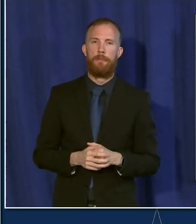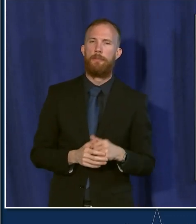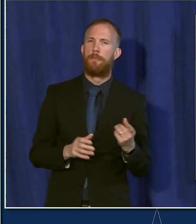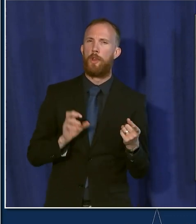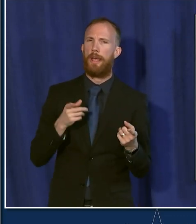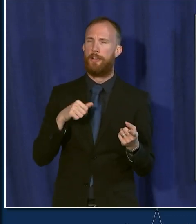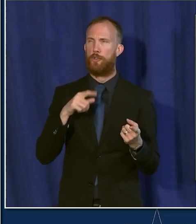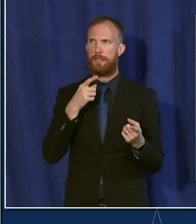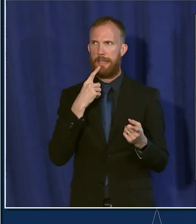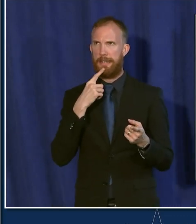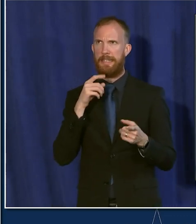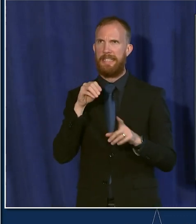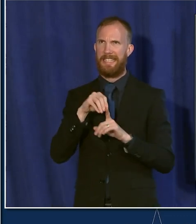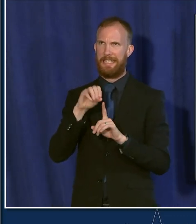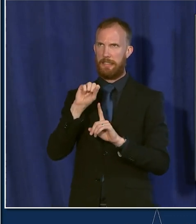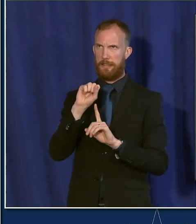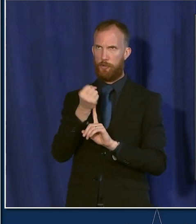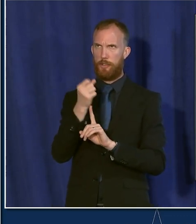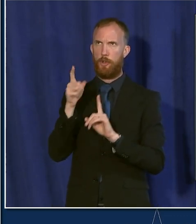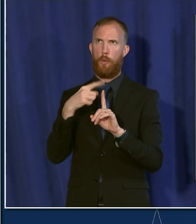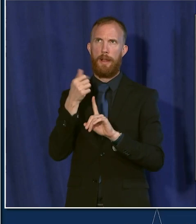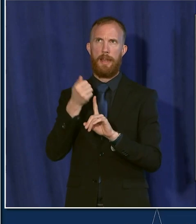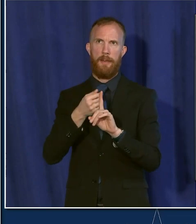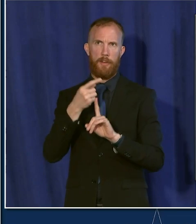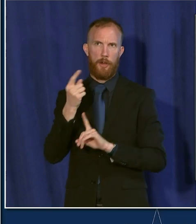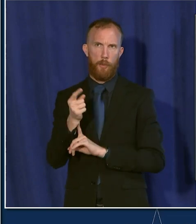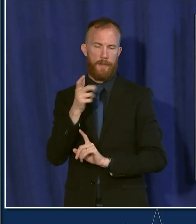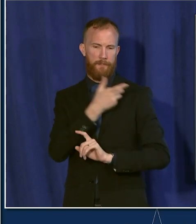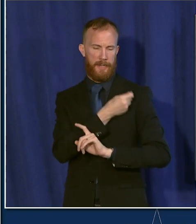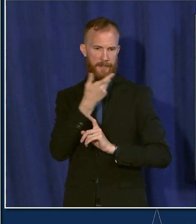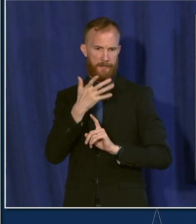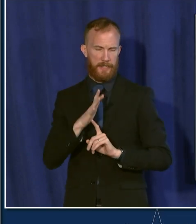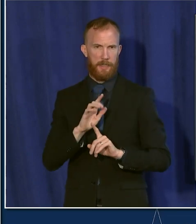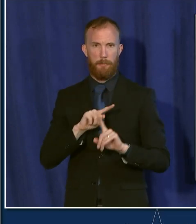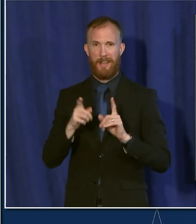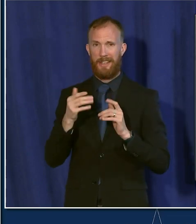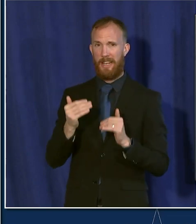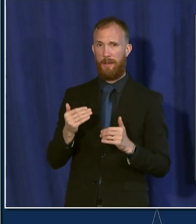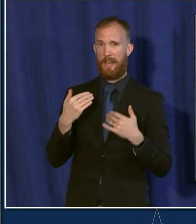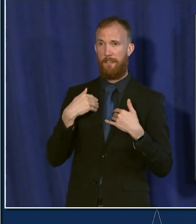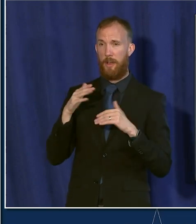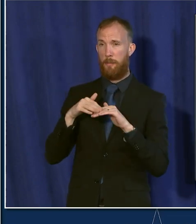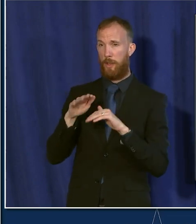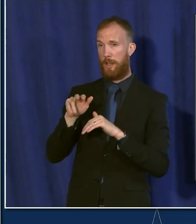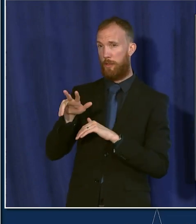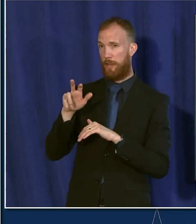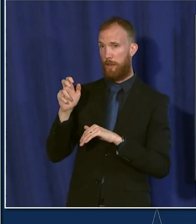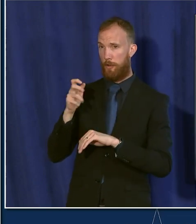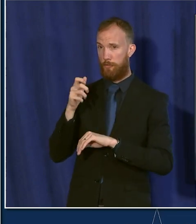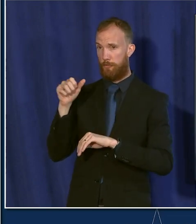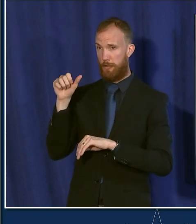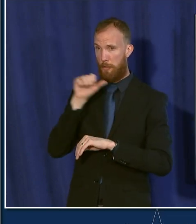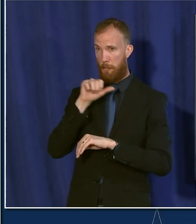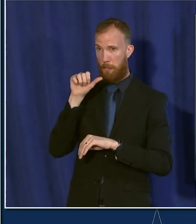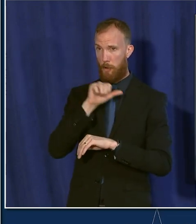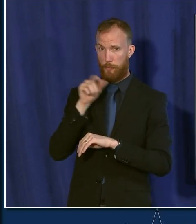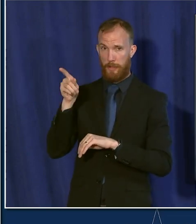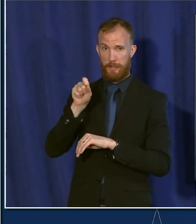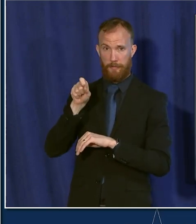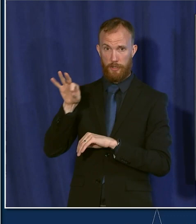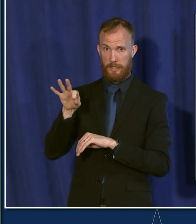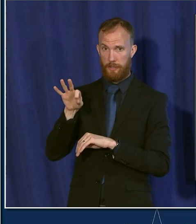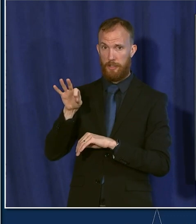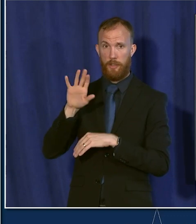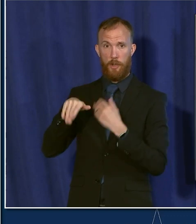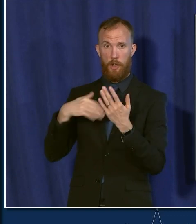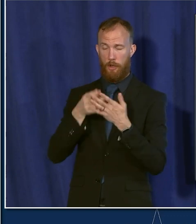where you can assess that everyone's been vaccinated, you'll take off your mask. At this point, there's more than 300 bars in San Francisco that have joined together and said,